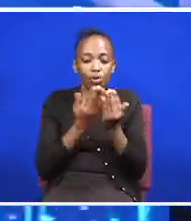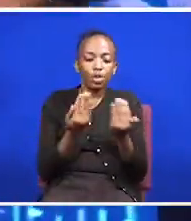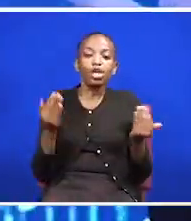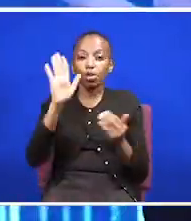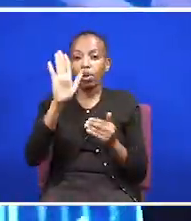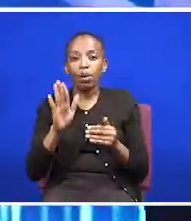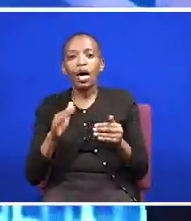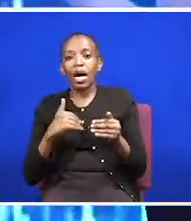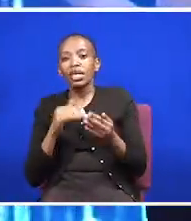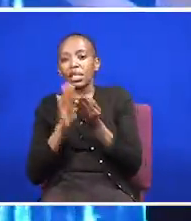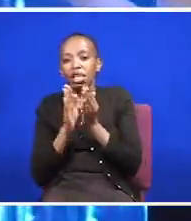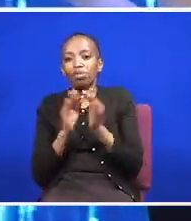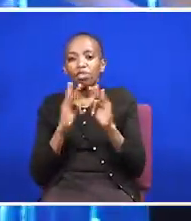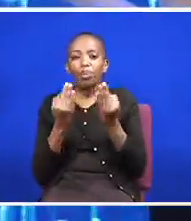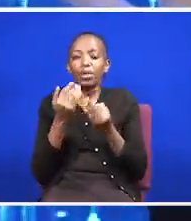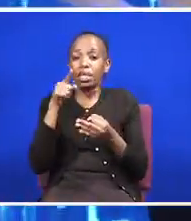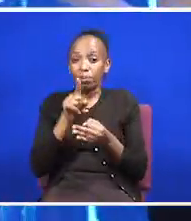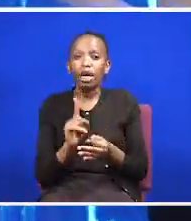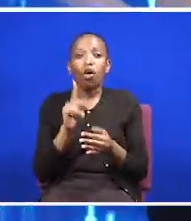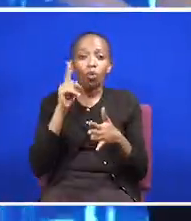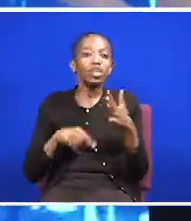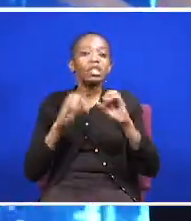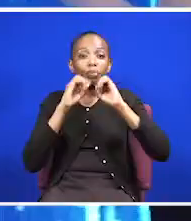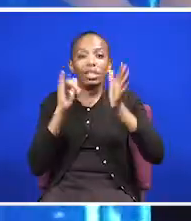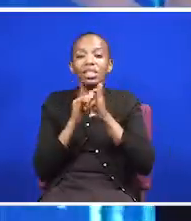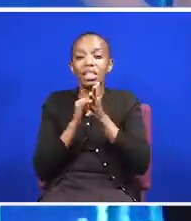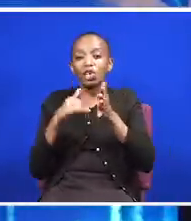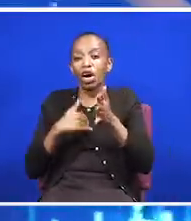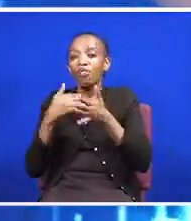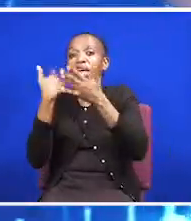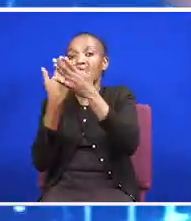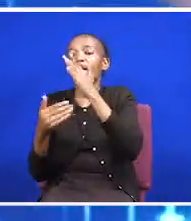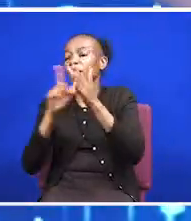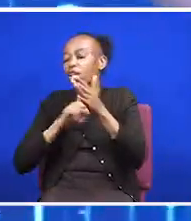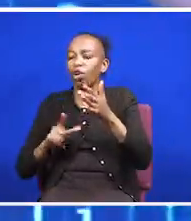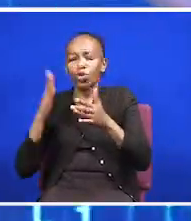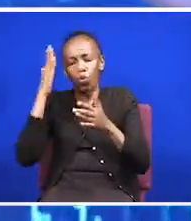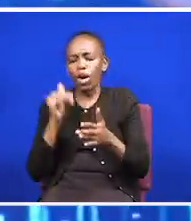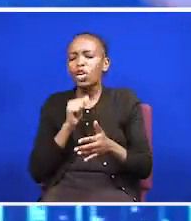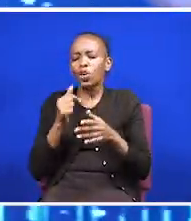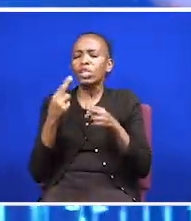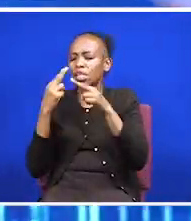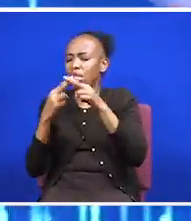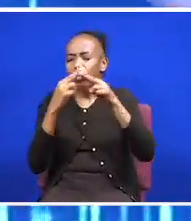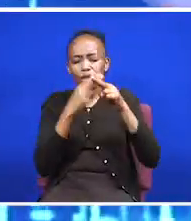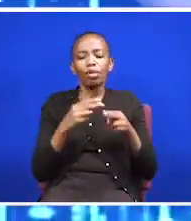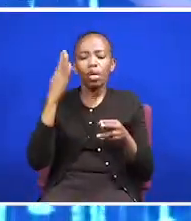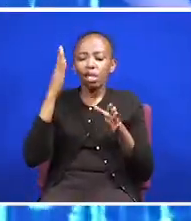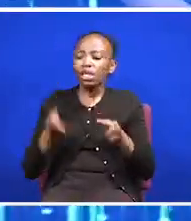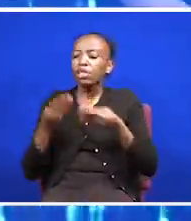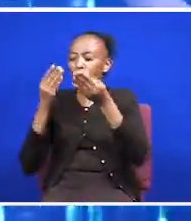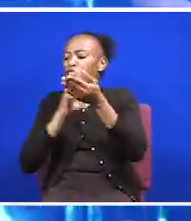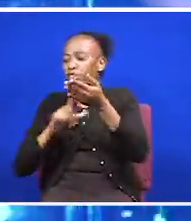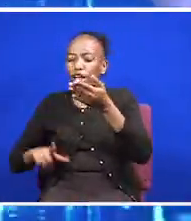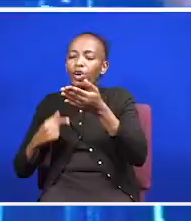He has kept your family. What is the blessing that you're thanking the Lord for? Why don't you name them to the Lord and tell